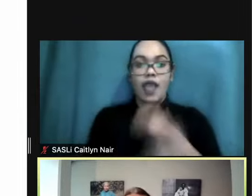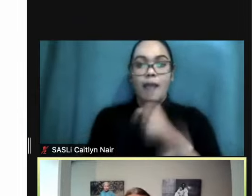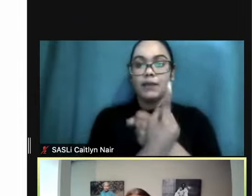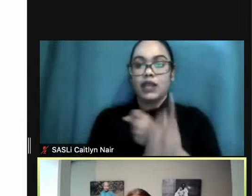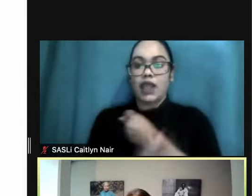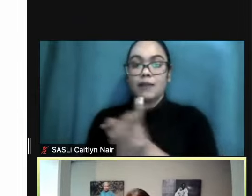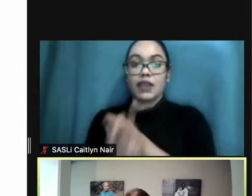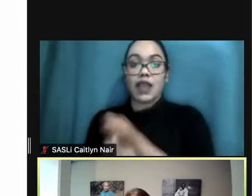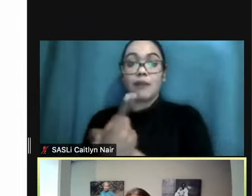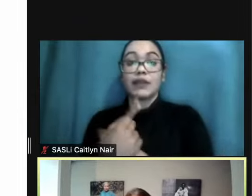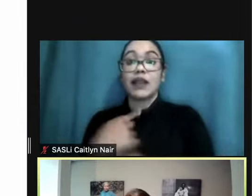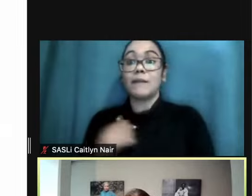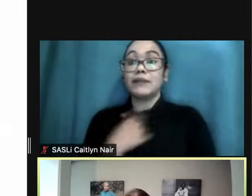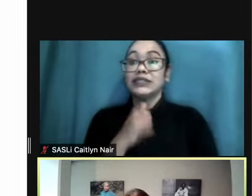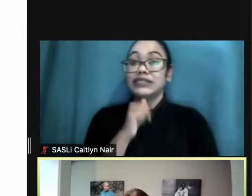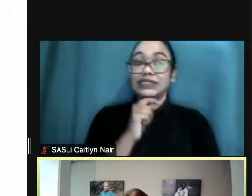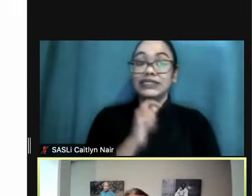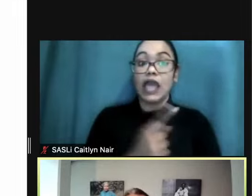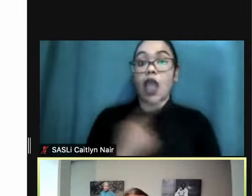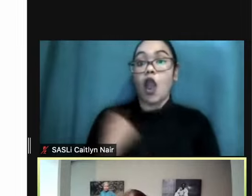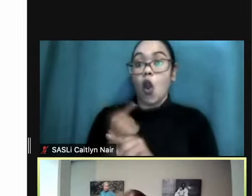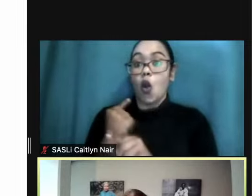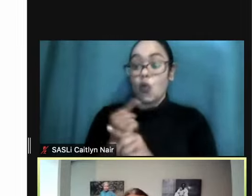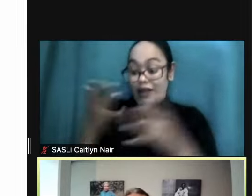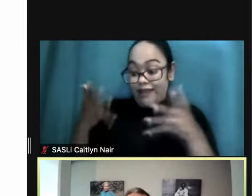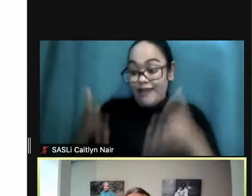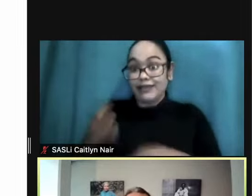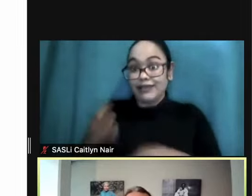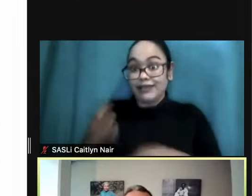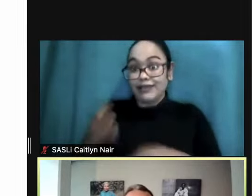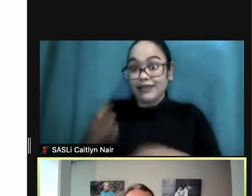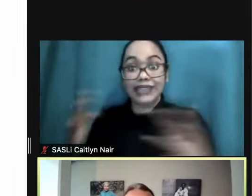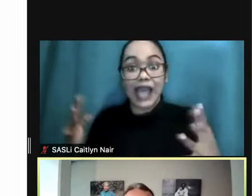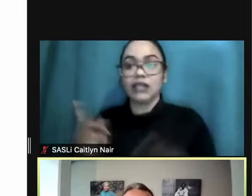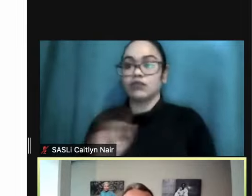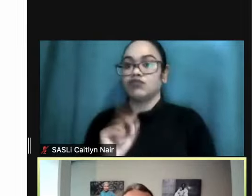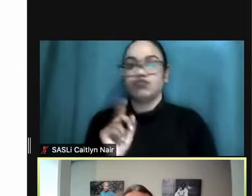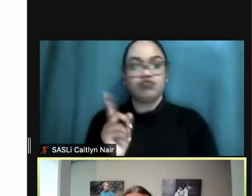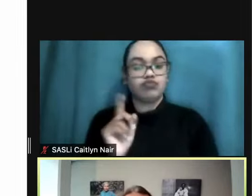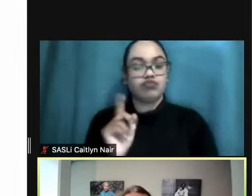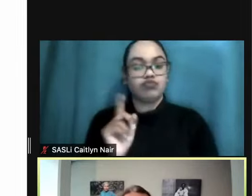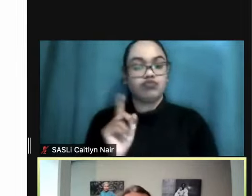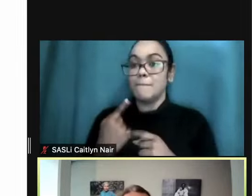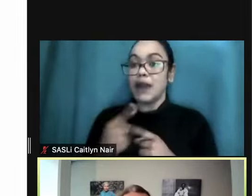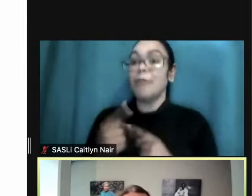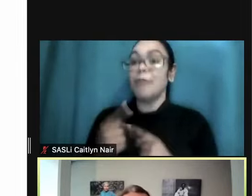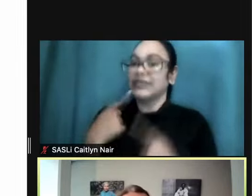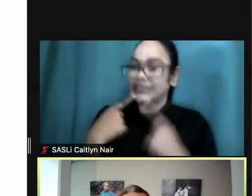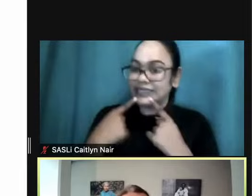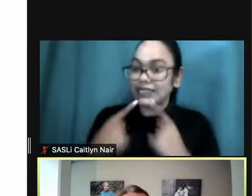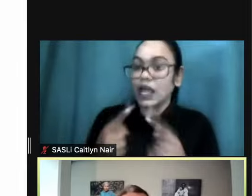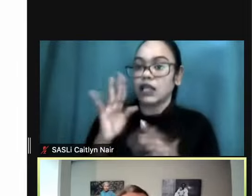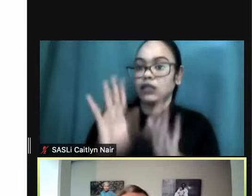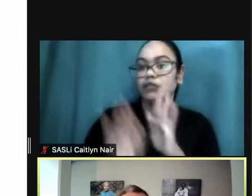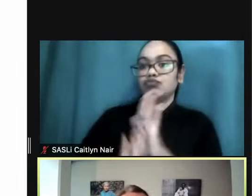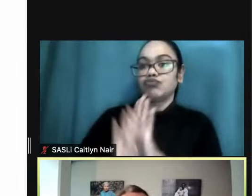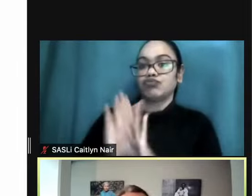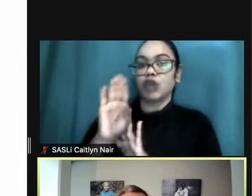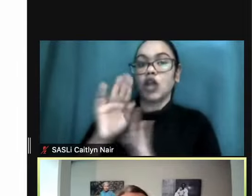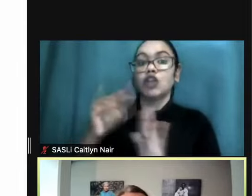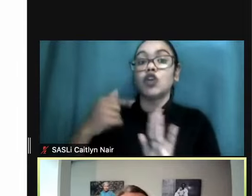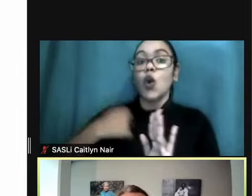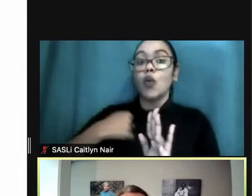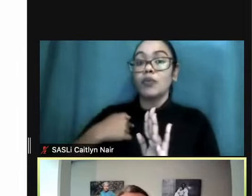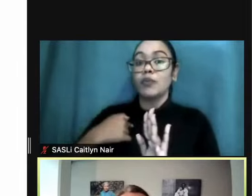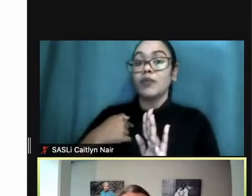that this variant emerged here or originated, but seem to be going to an amplification event. And what we are plotting here is during